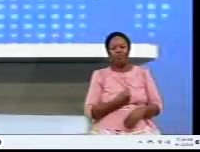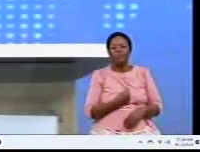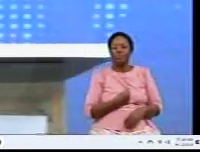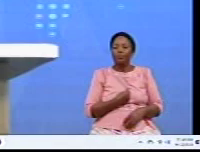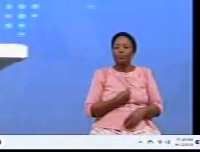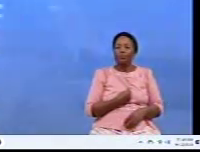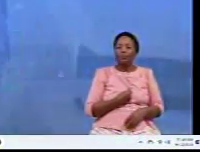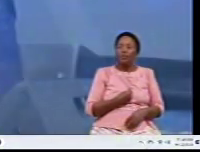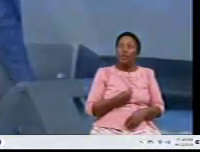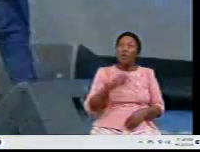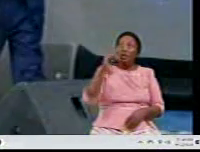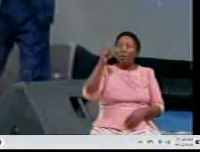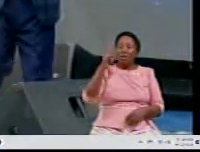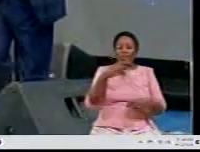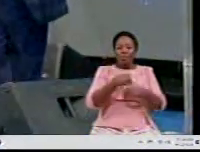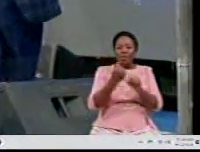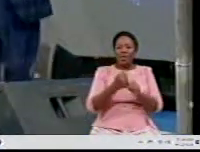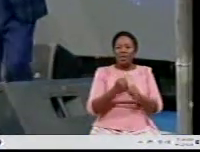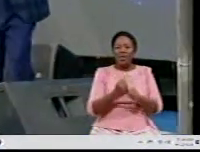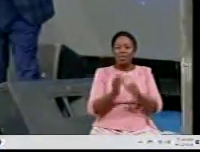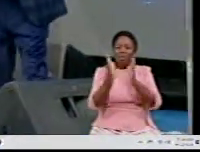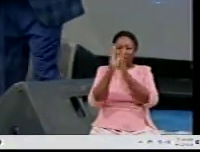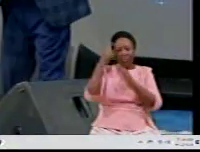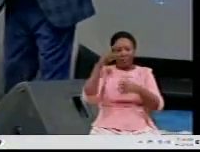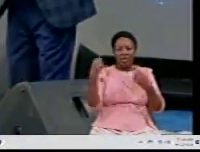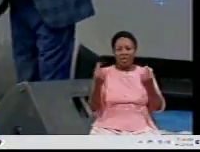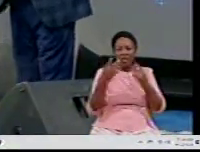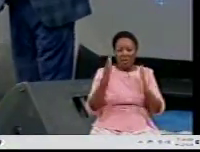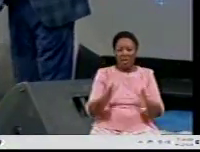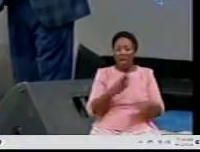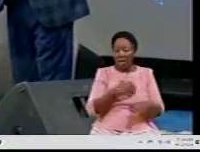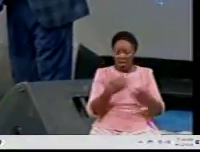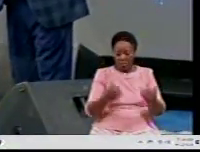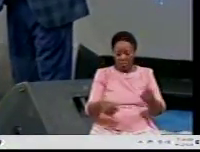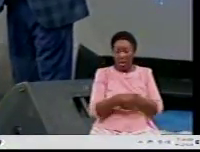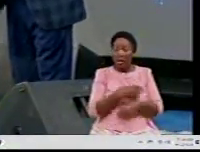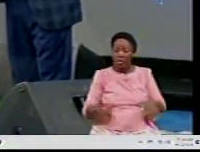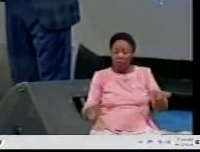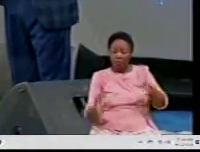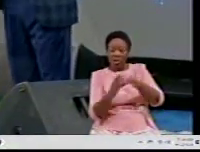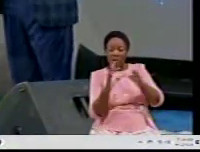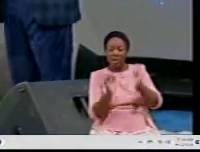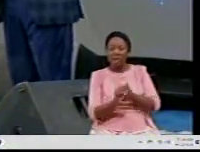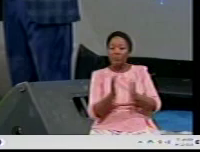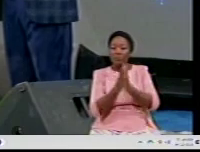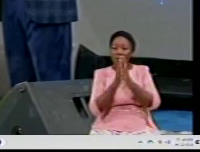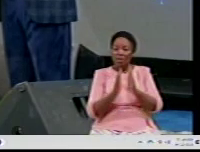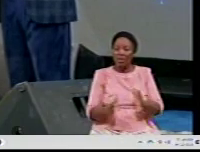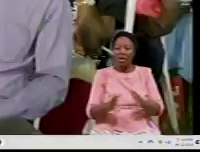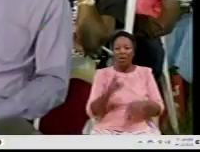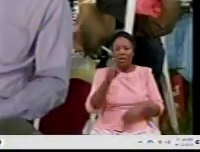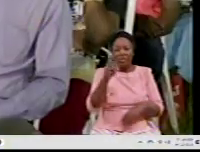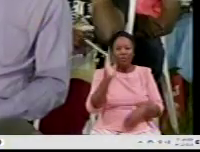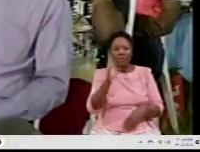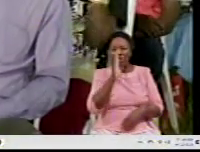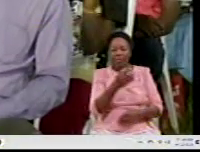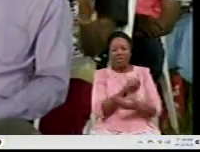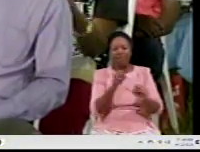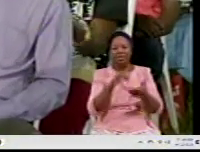for sinners tonight. As you join that intercession, you'll be saved.